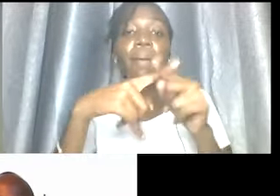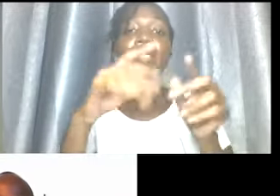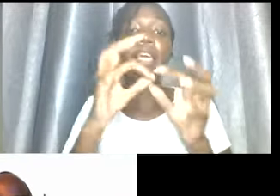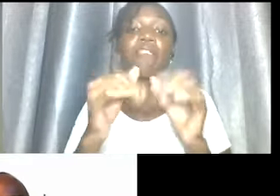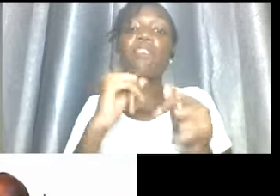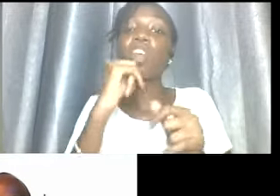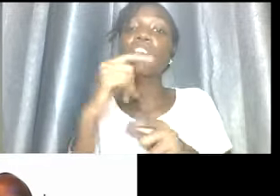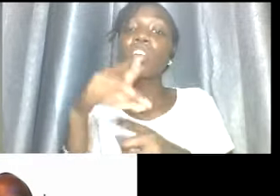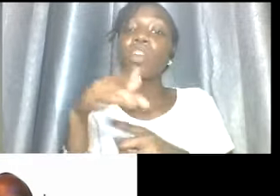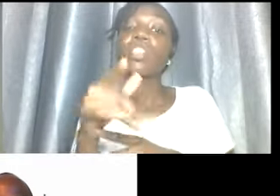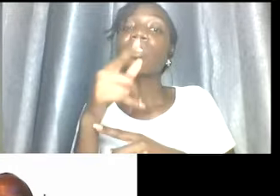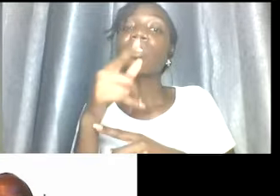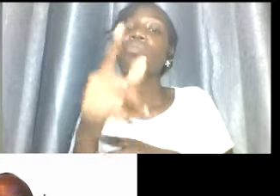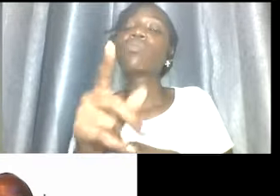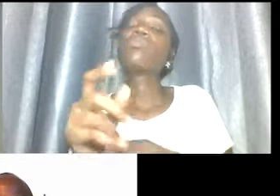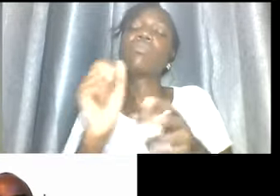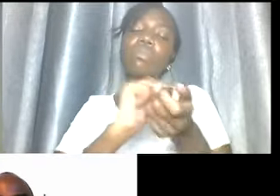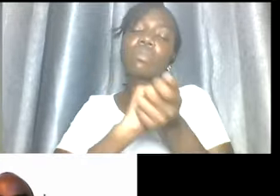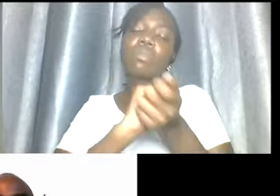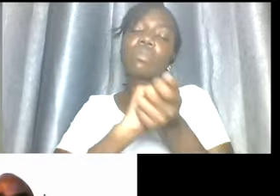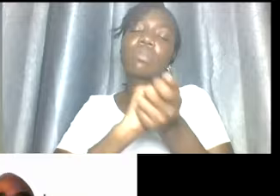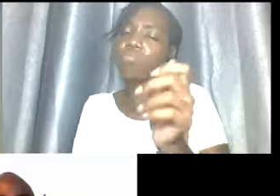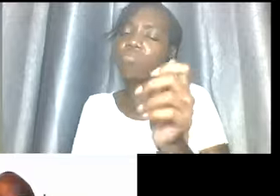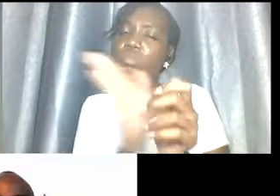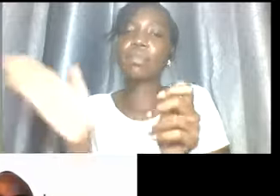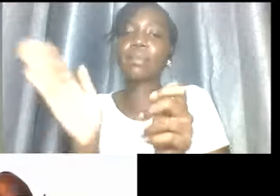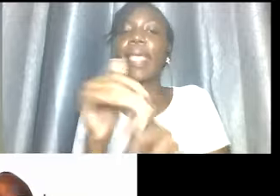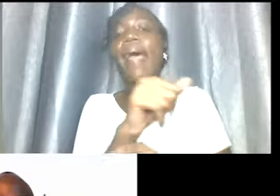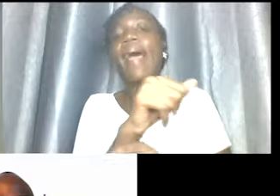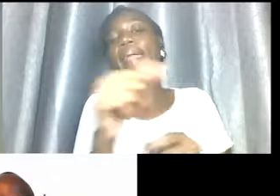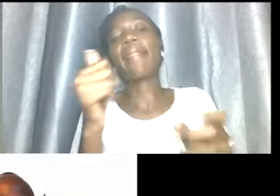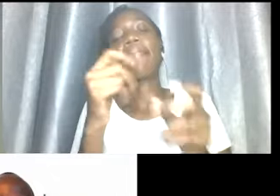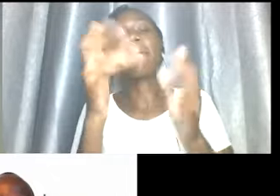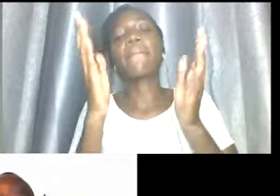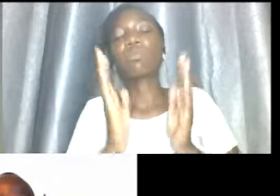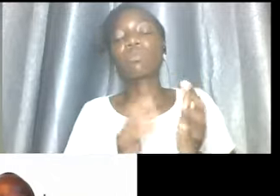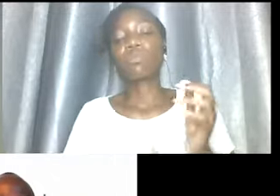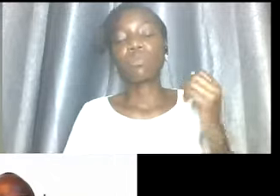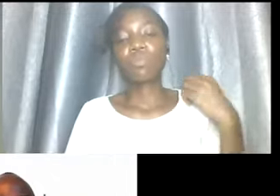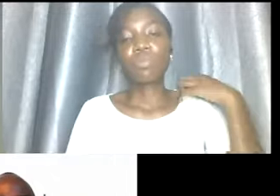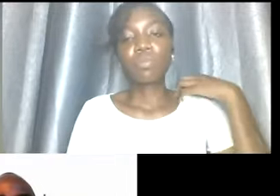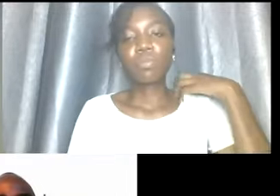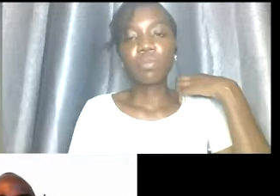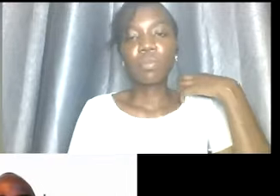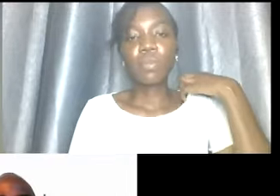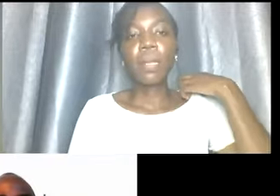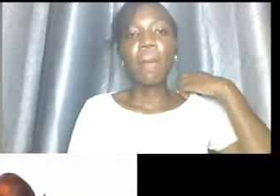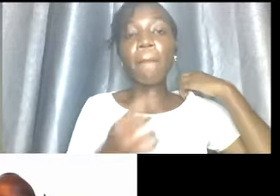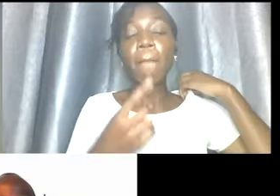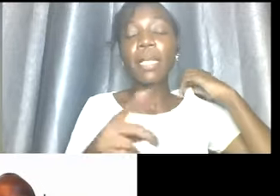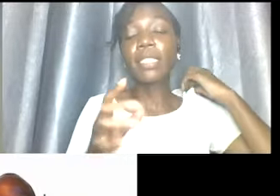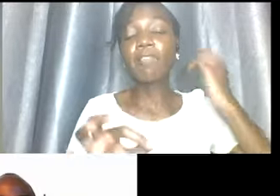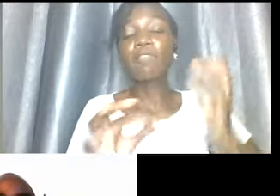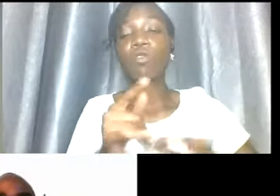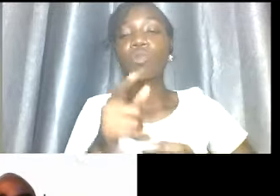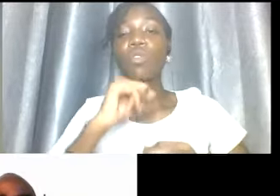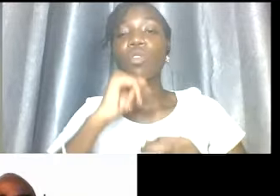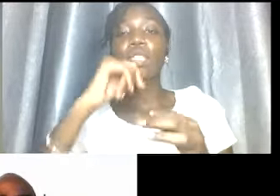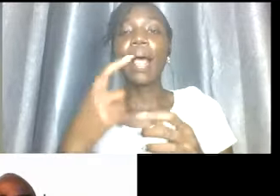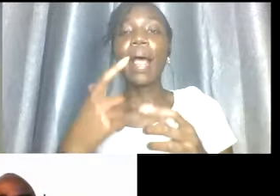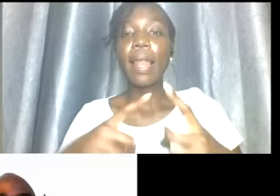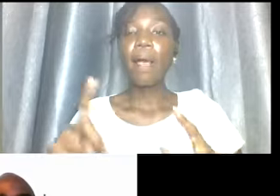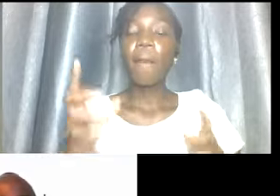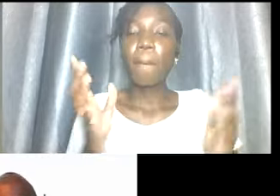the right store. You transfer it to the right person. But you do not allow that customer to